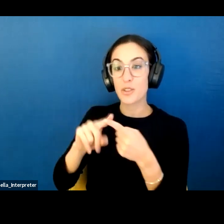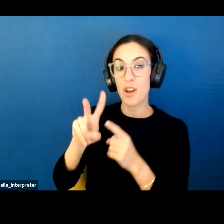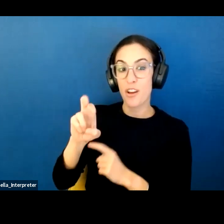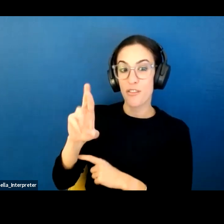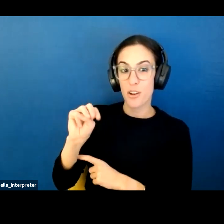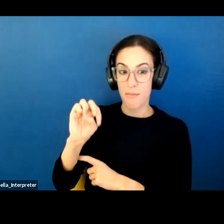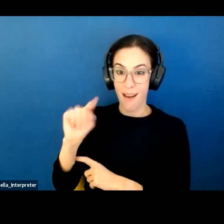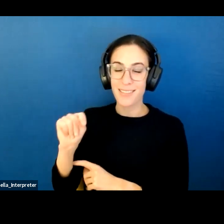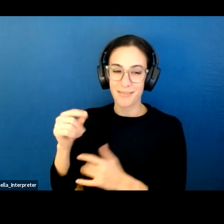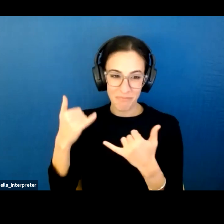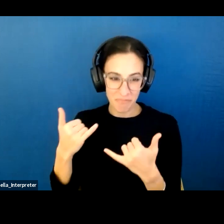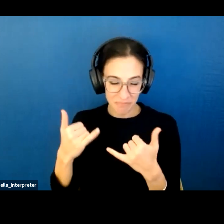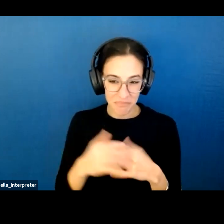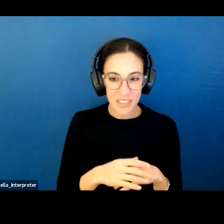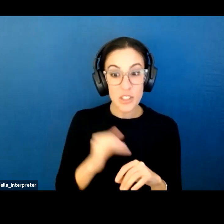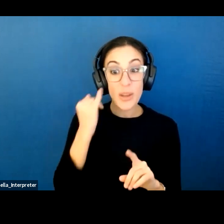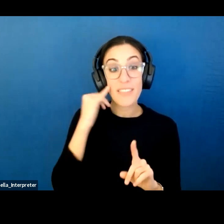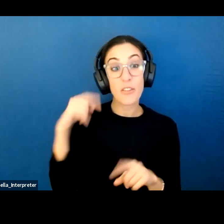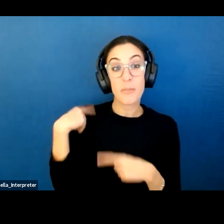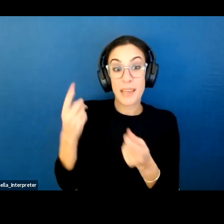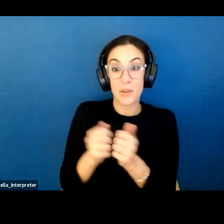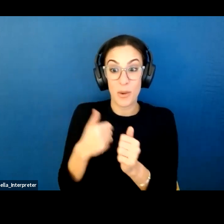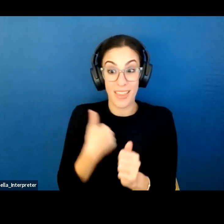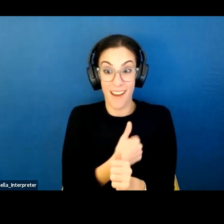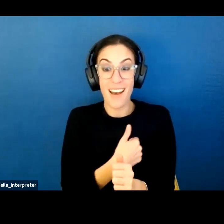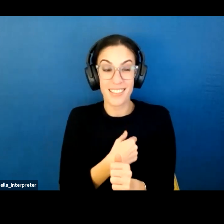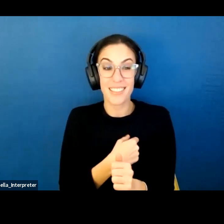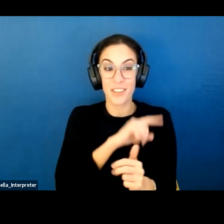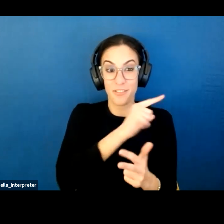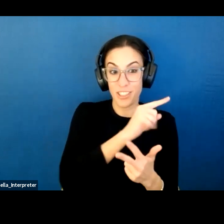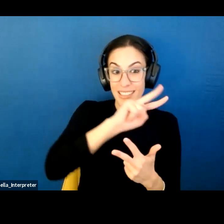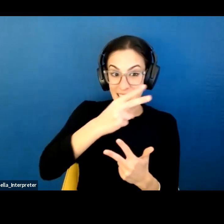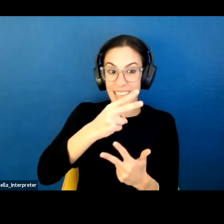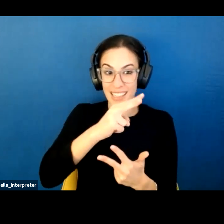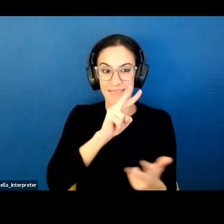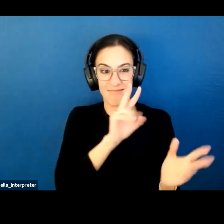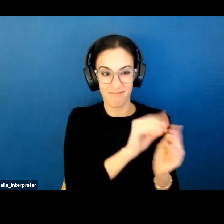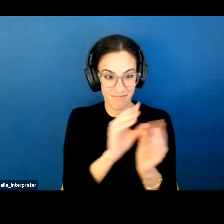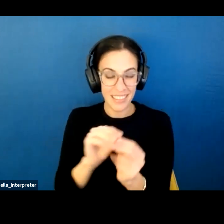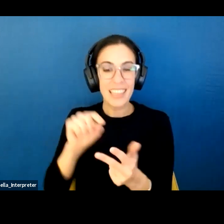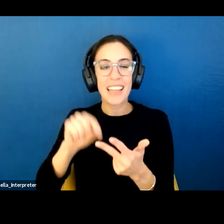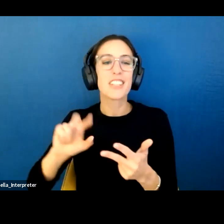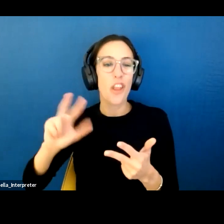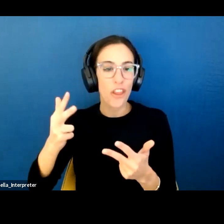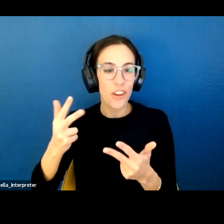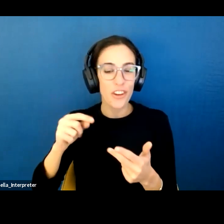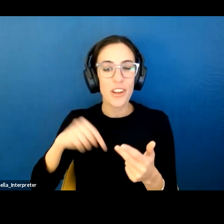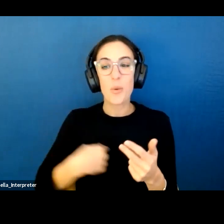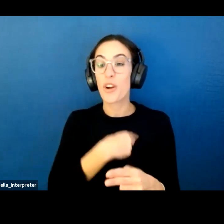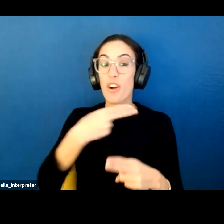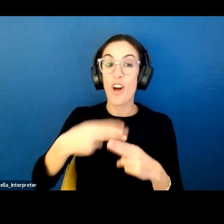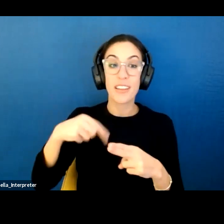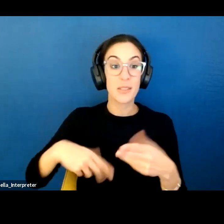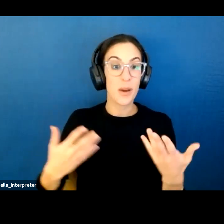conferences, this is sort of the third installment of Vermont, and it's about Vermont Futures. And we're calling it Dismantling Vermont